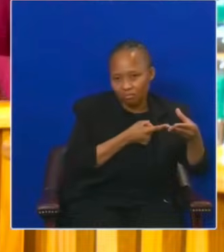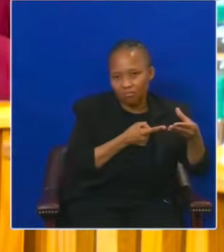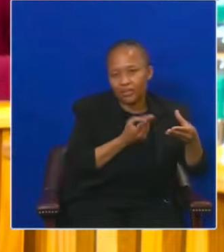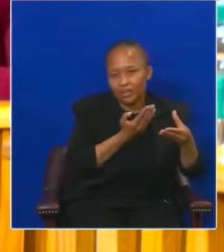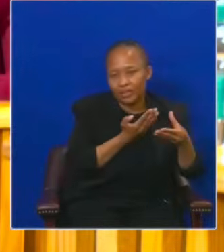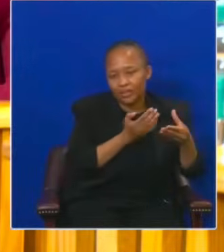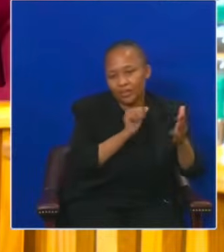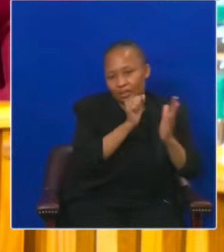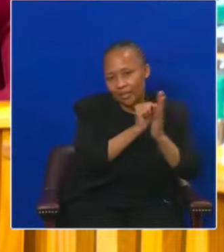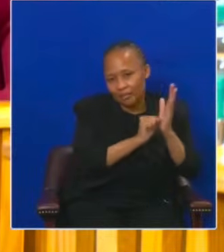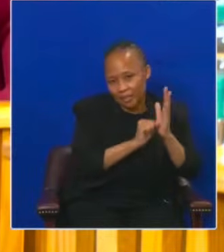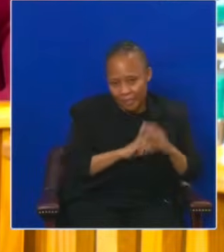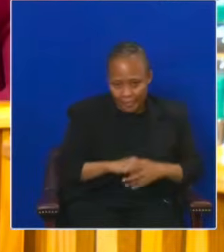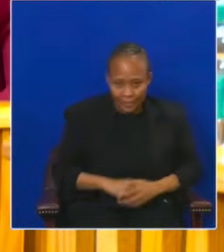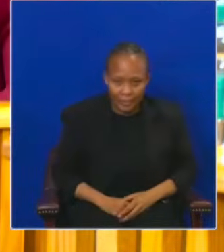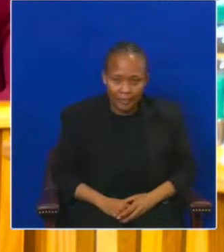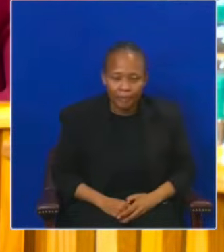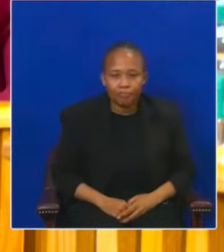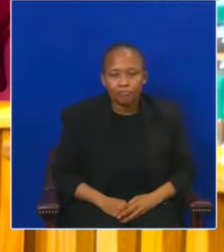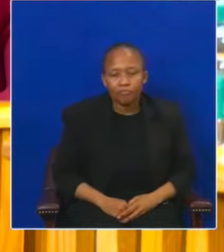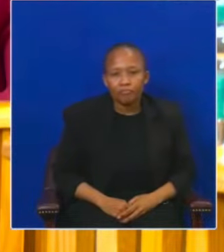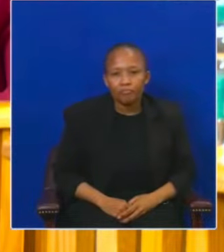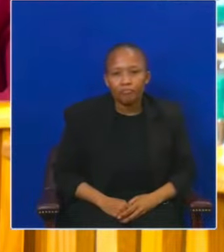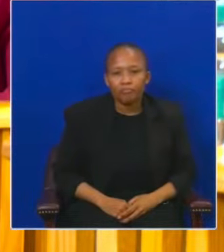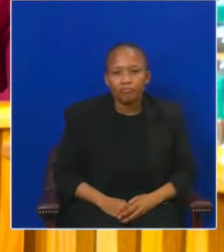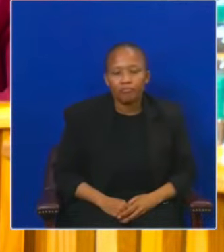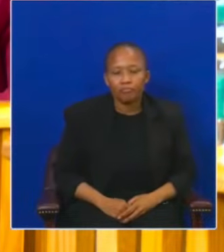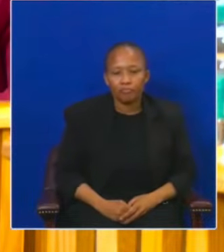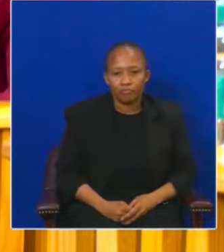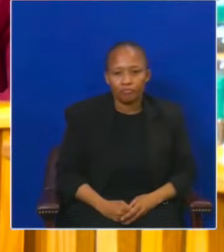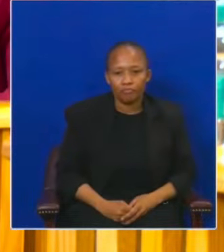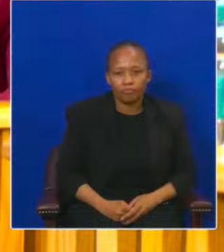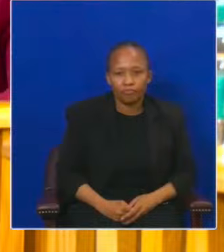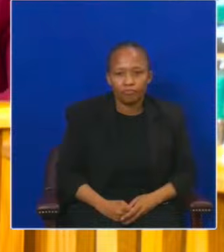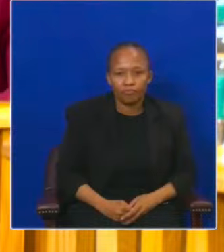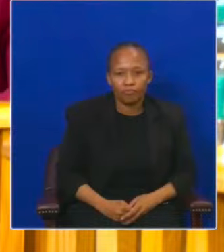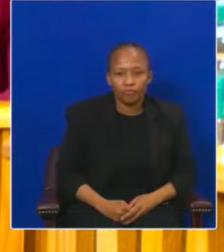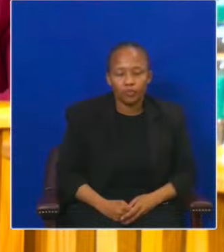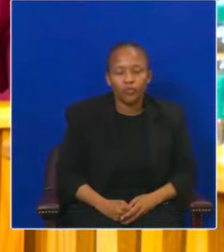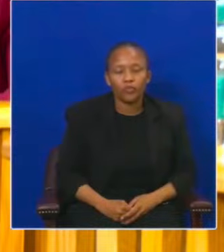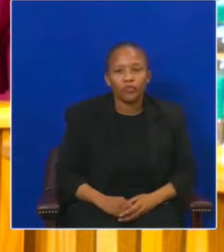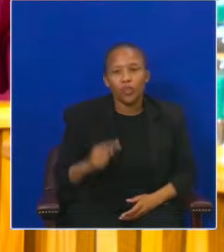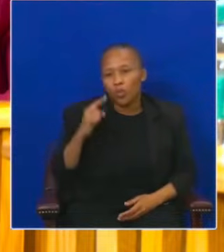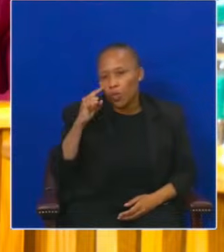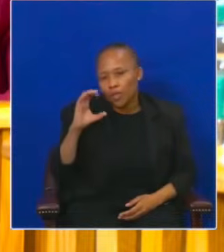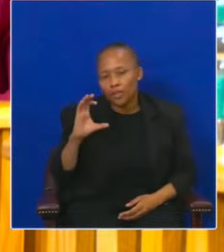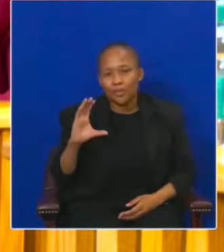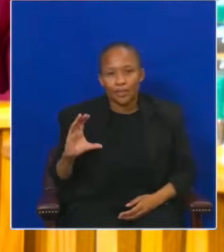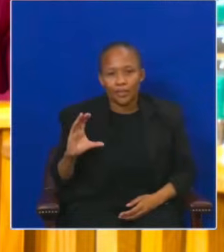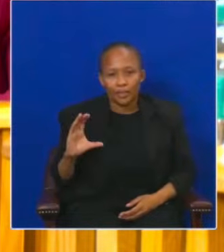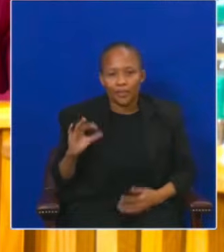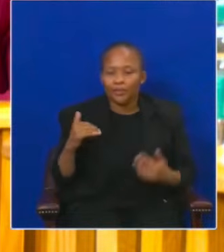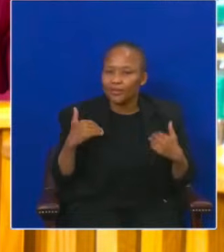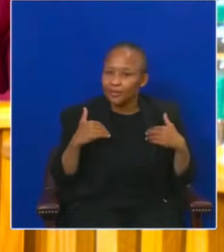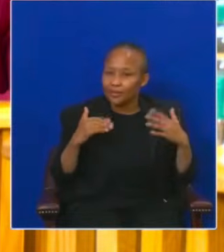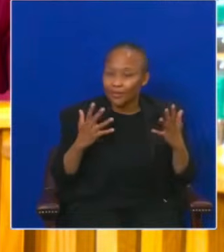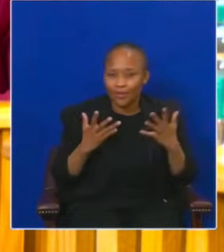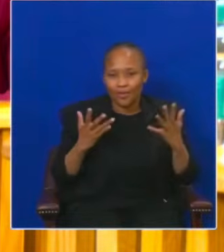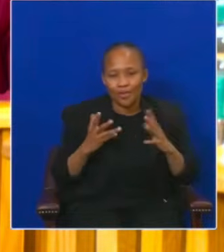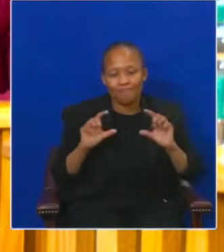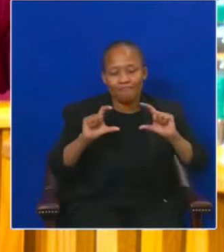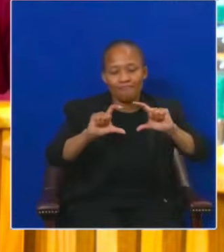Thank you. Witness C, commencing at paragraph 52,